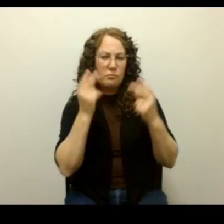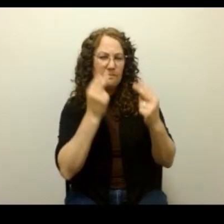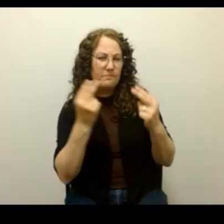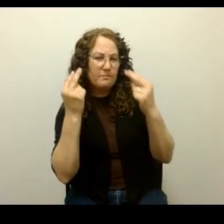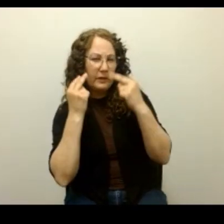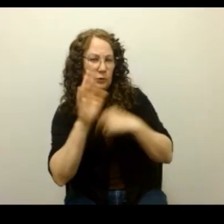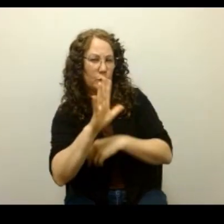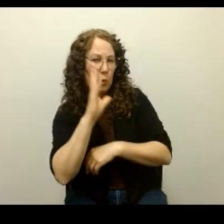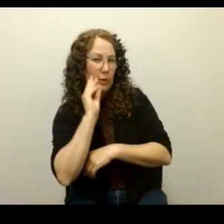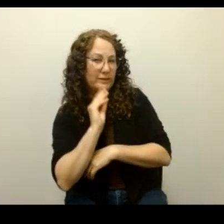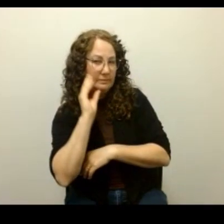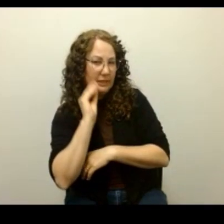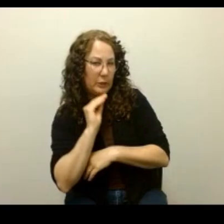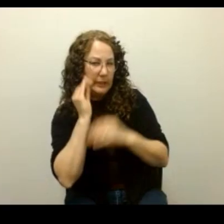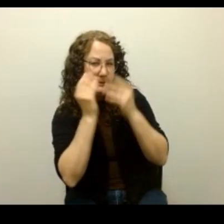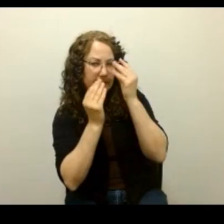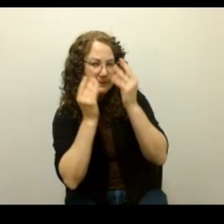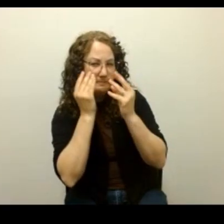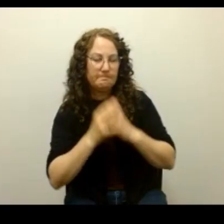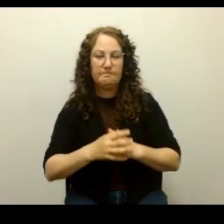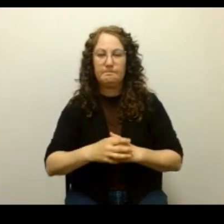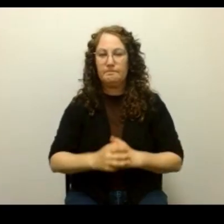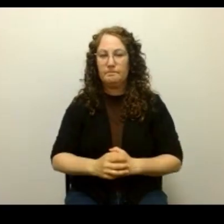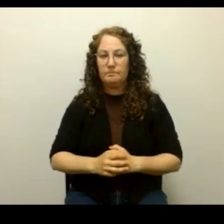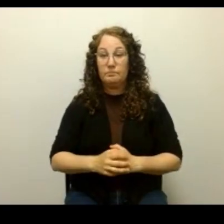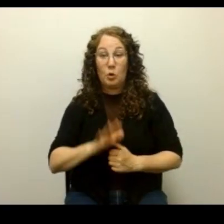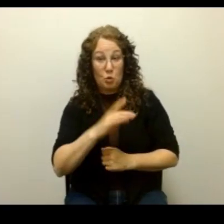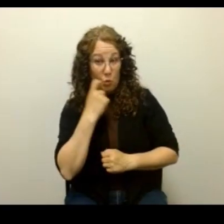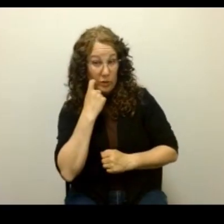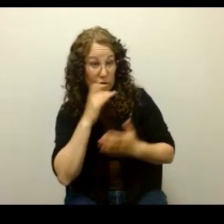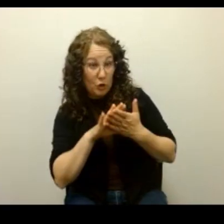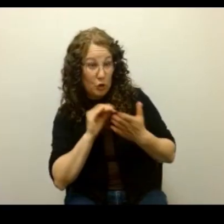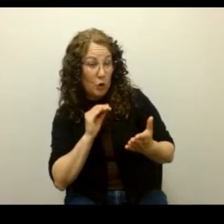experience in light of your recent learning,